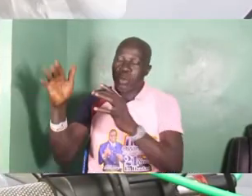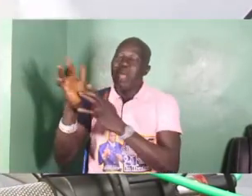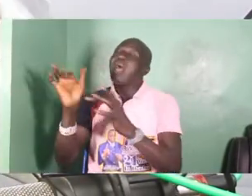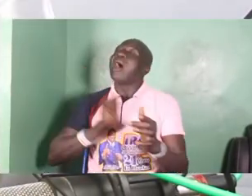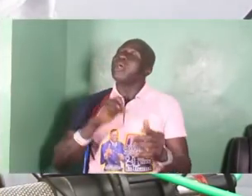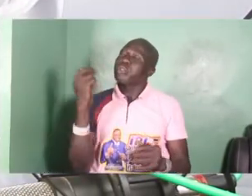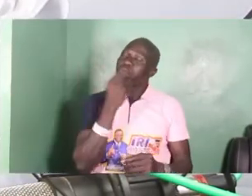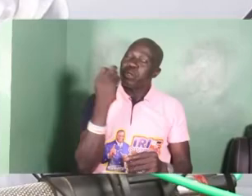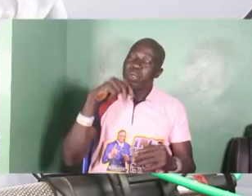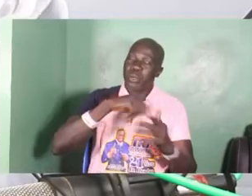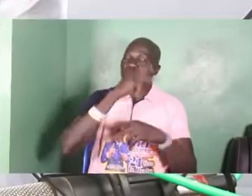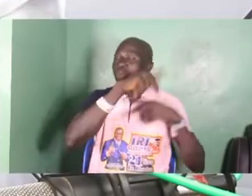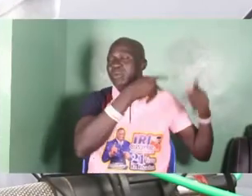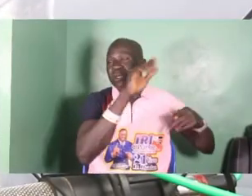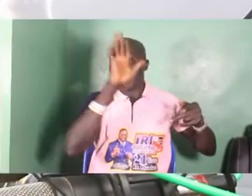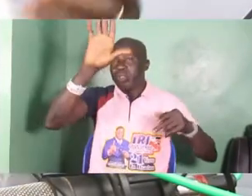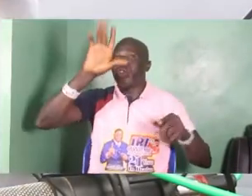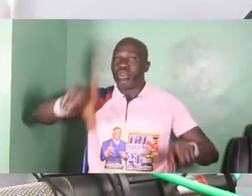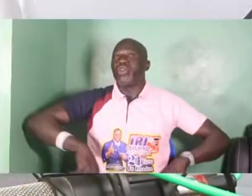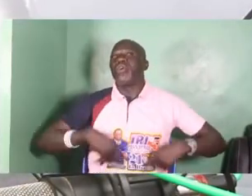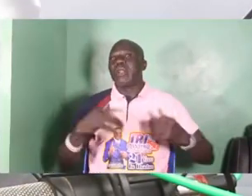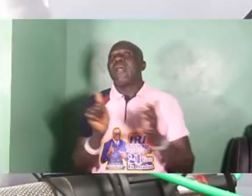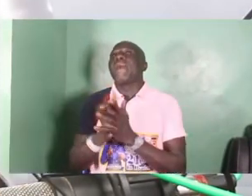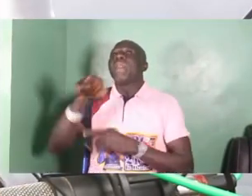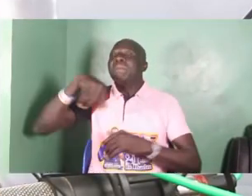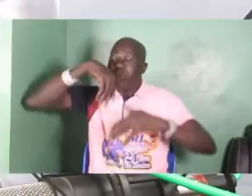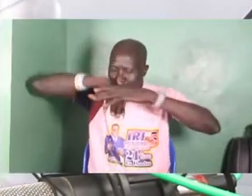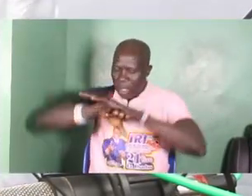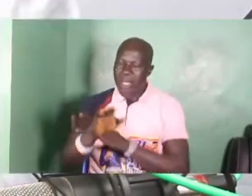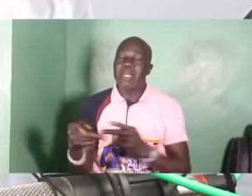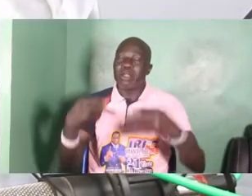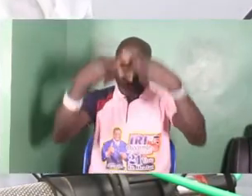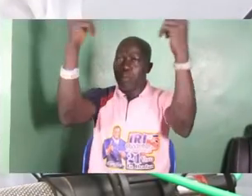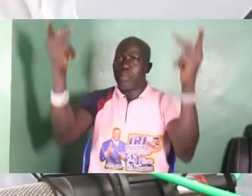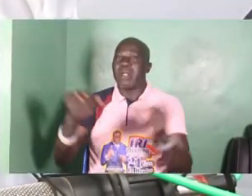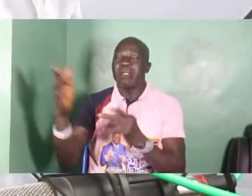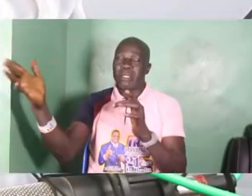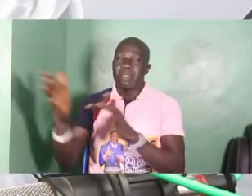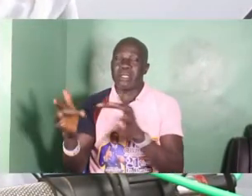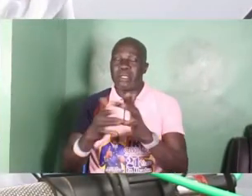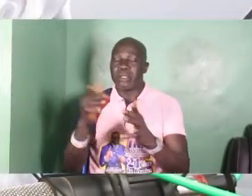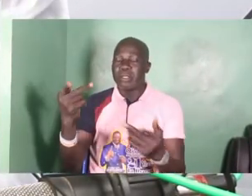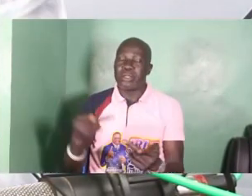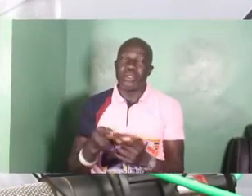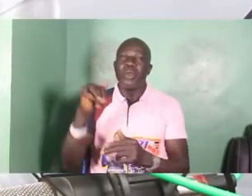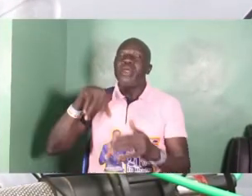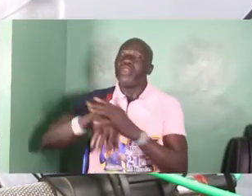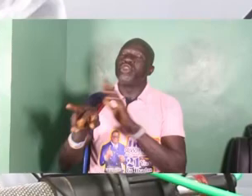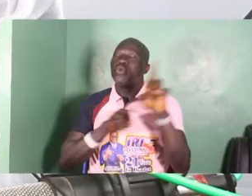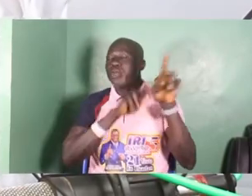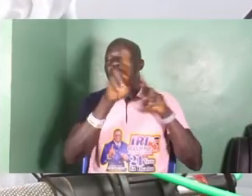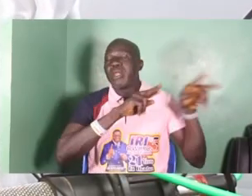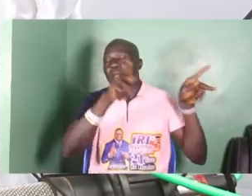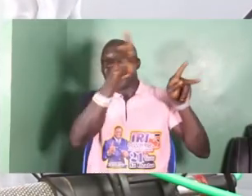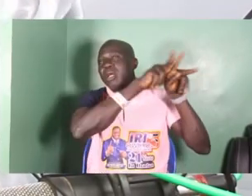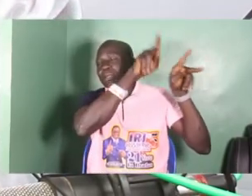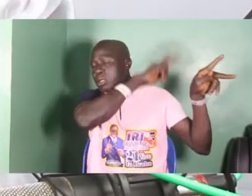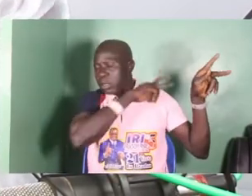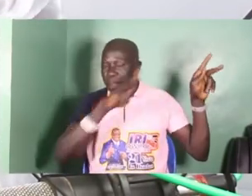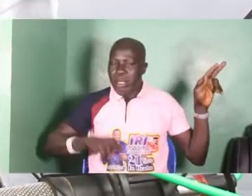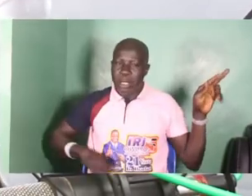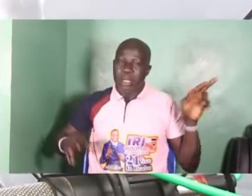Jesus. In the mighty name of Jesus. In to your life. Wa move to your palace.